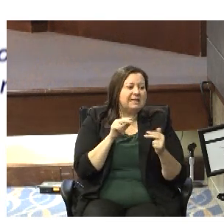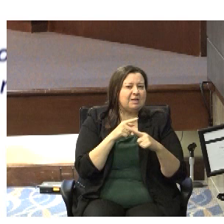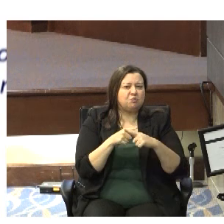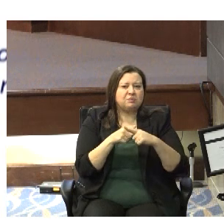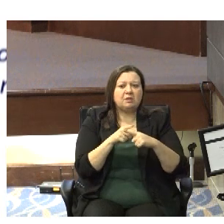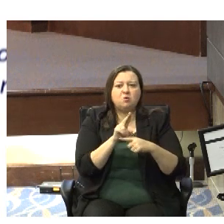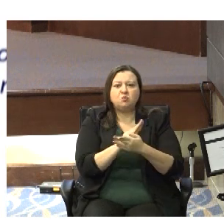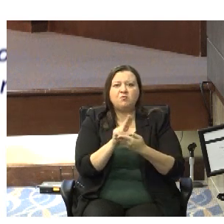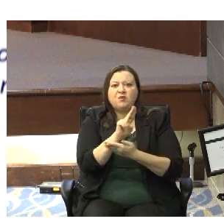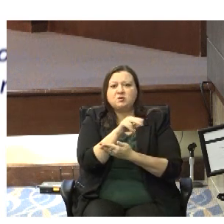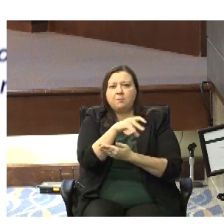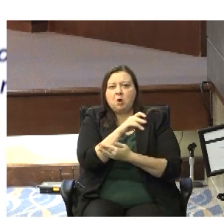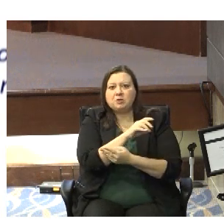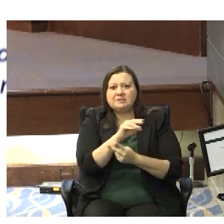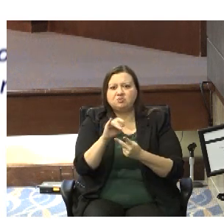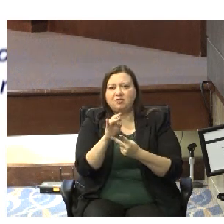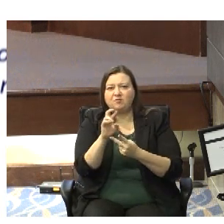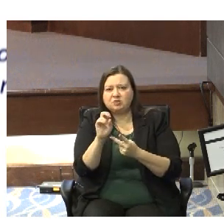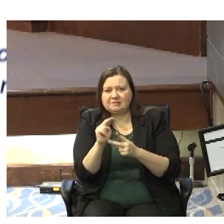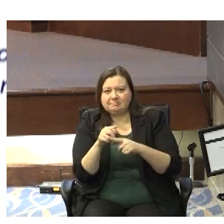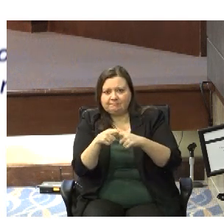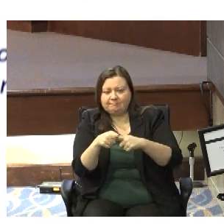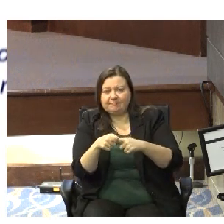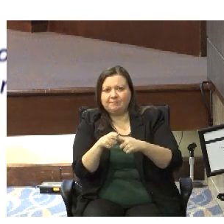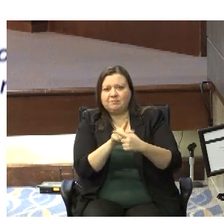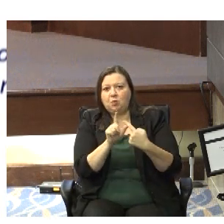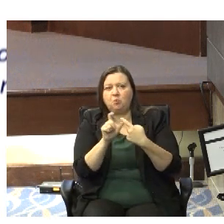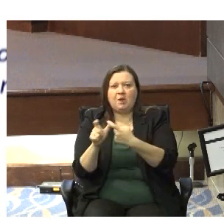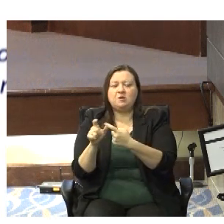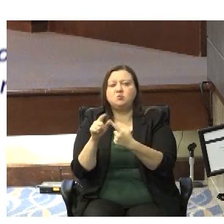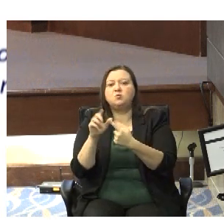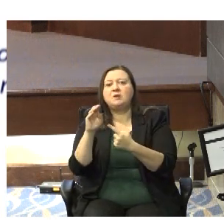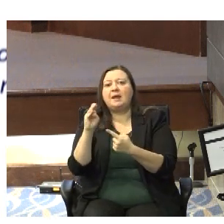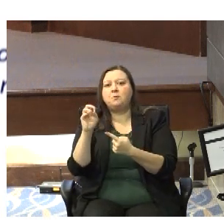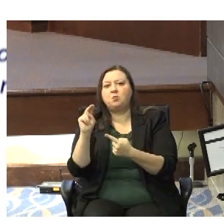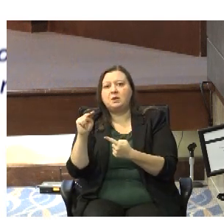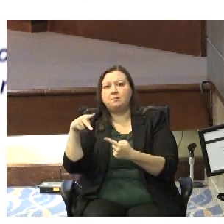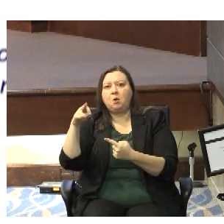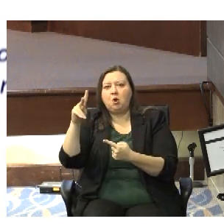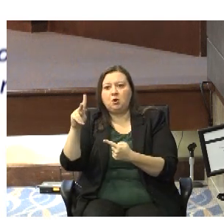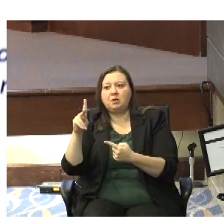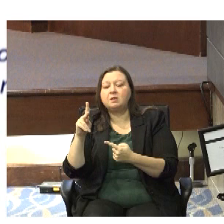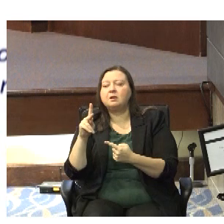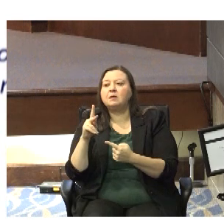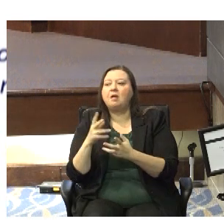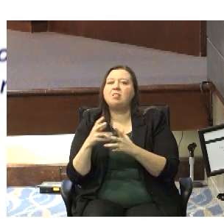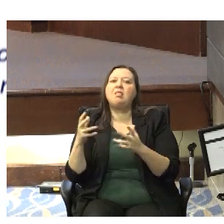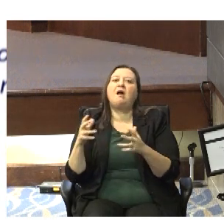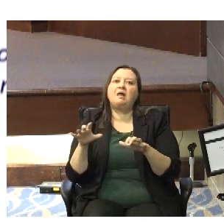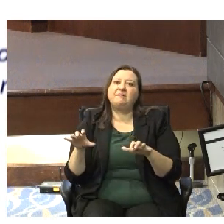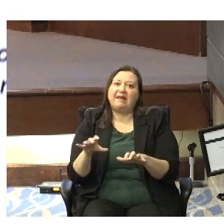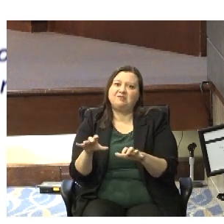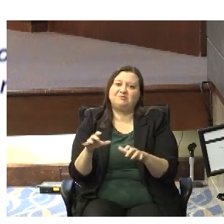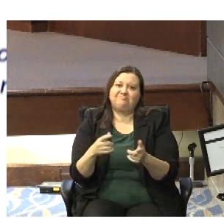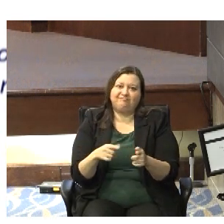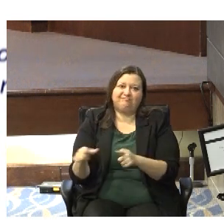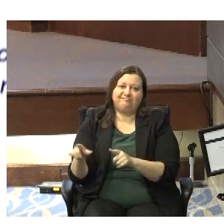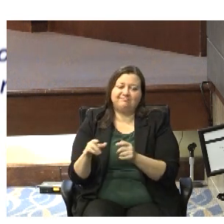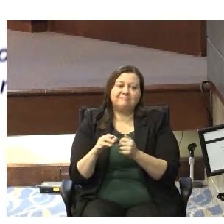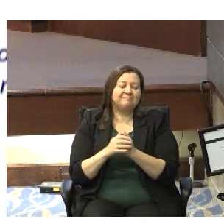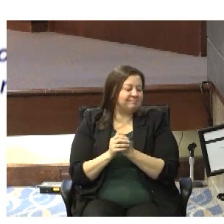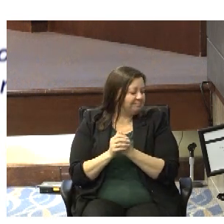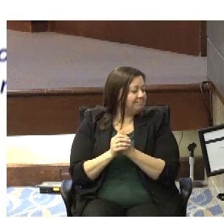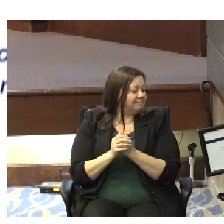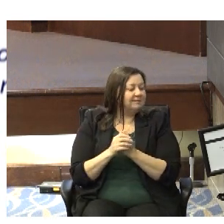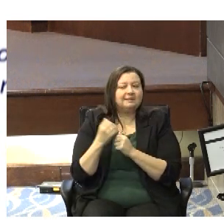of University Parks and Jefferson and running into Cameron Park. So a lot of action going on that evening